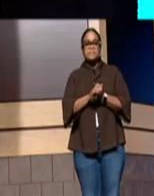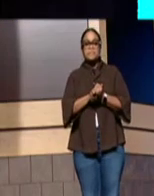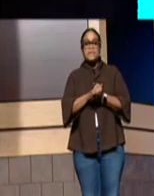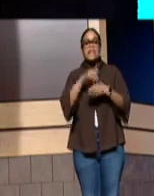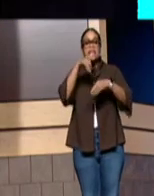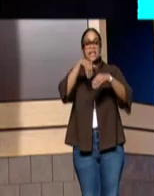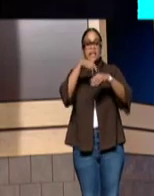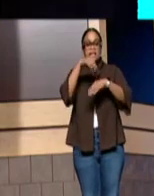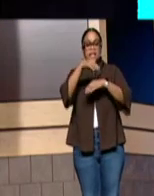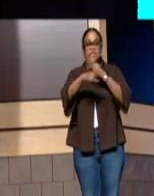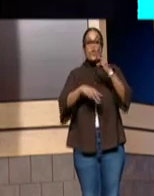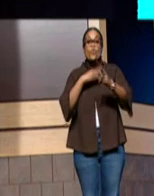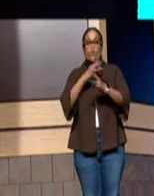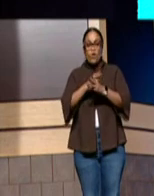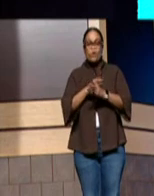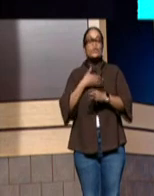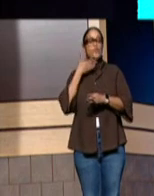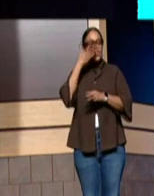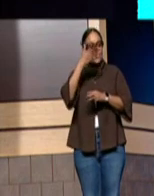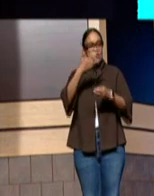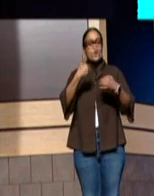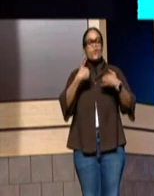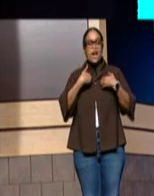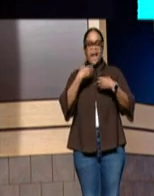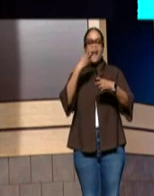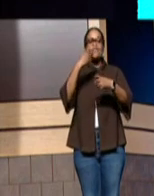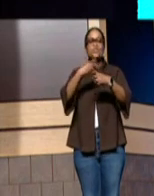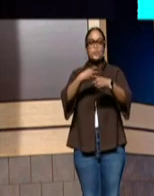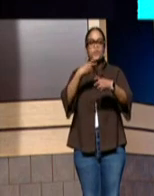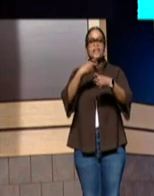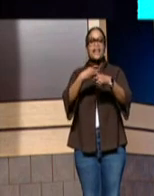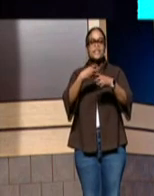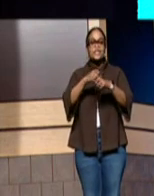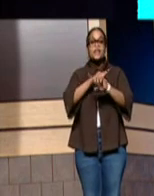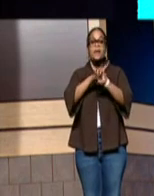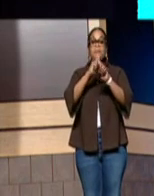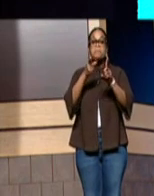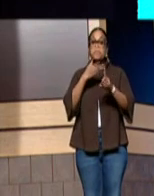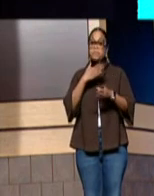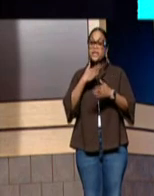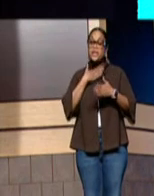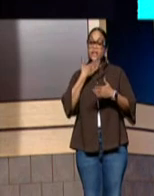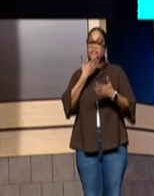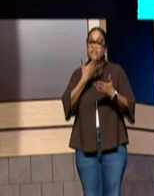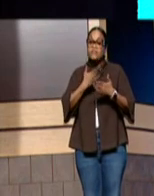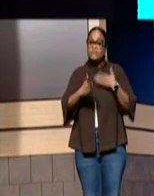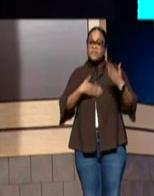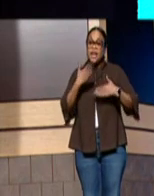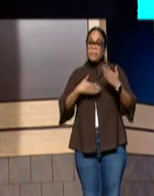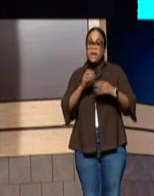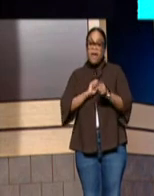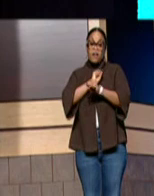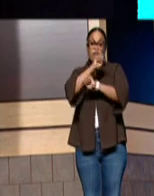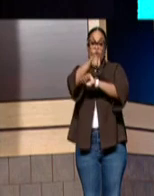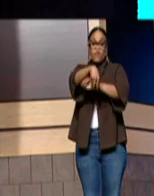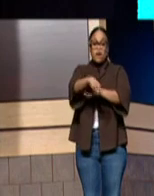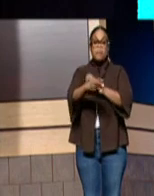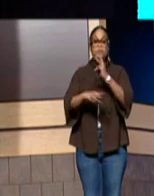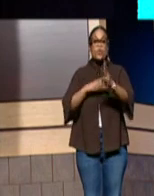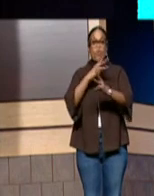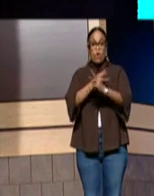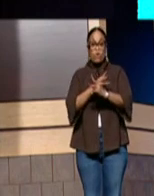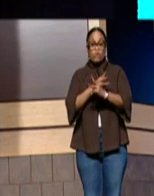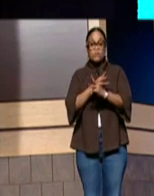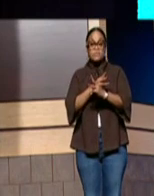world you will have tribulation. Yeah. But be of good cheer. I have overcome the world. So there has to be